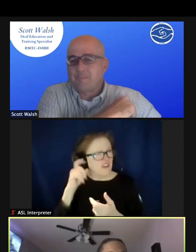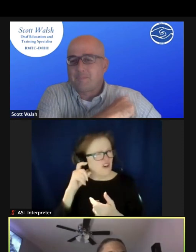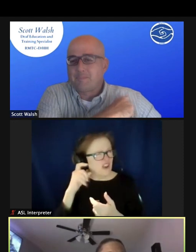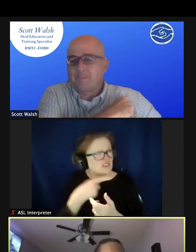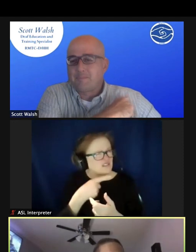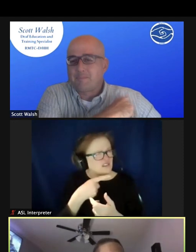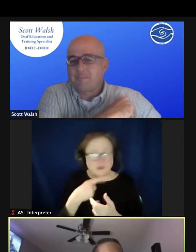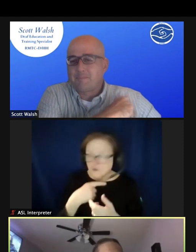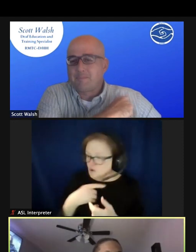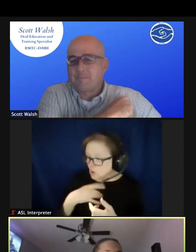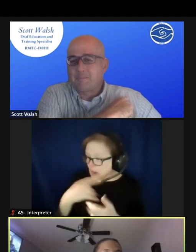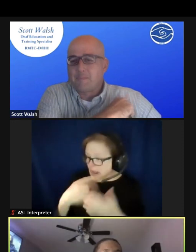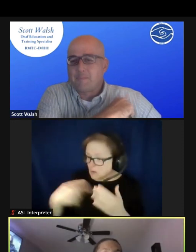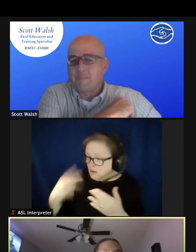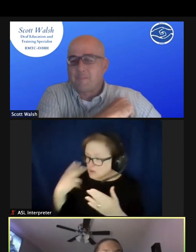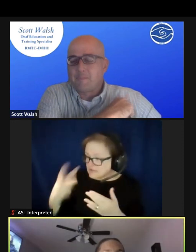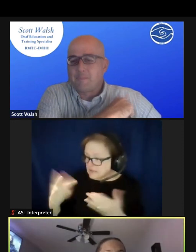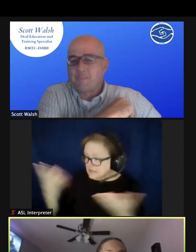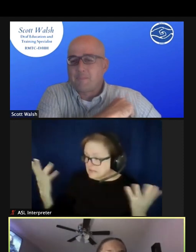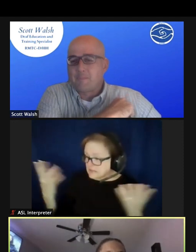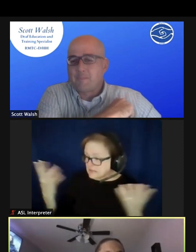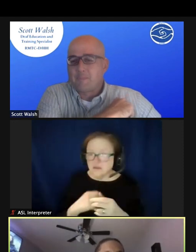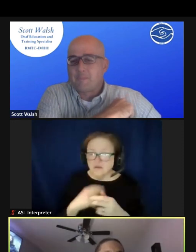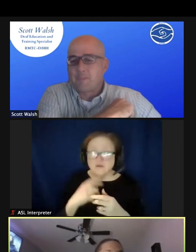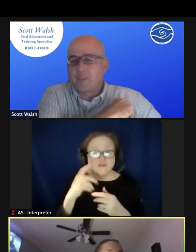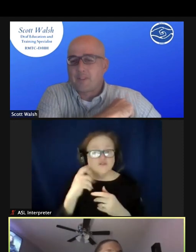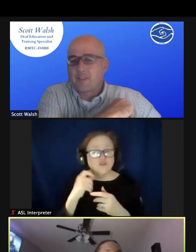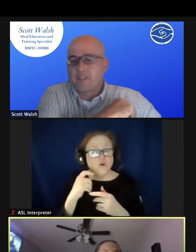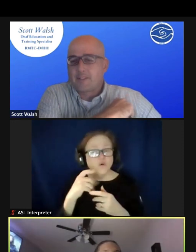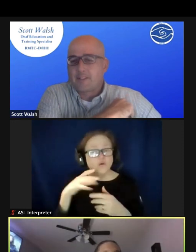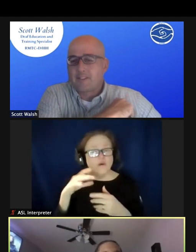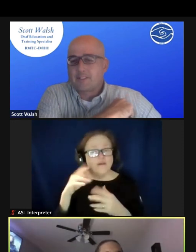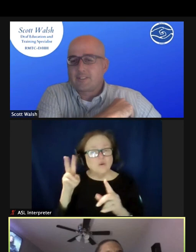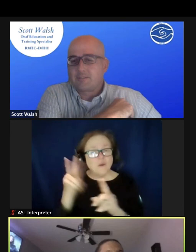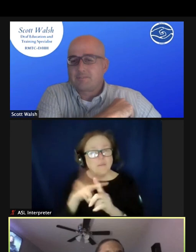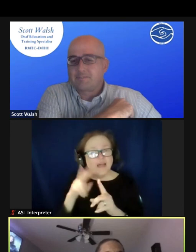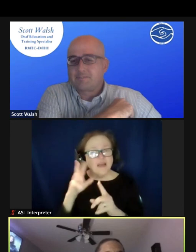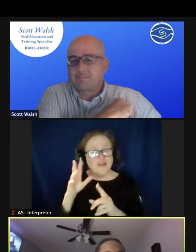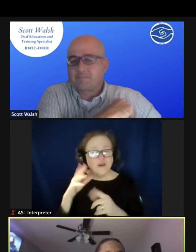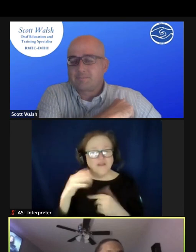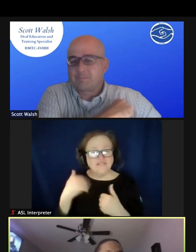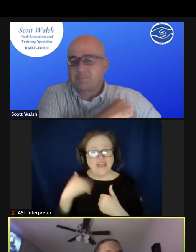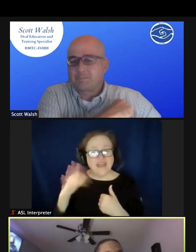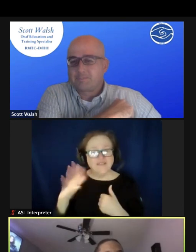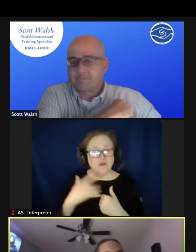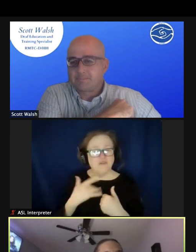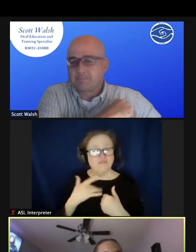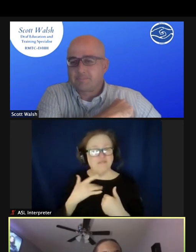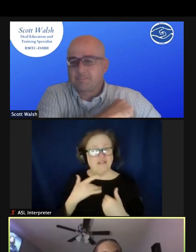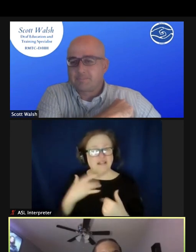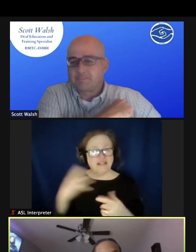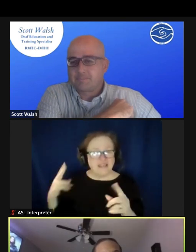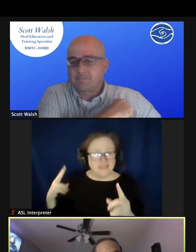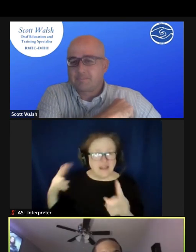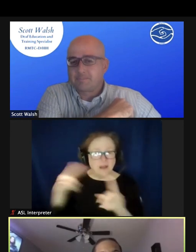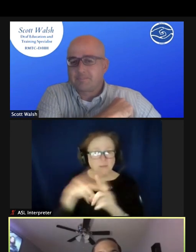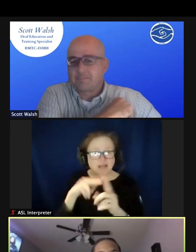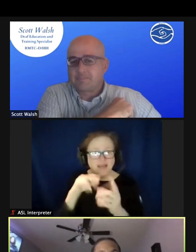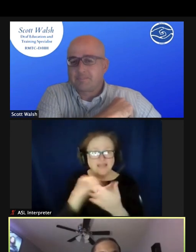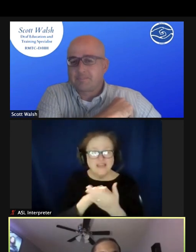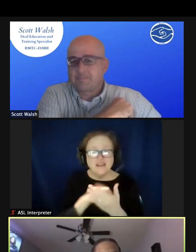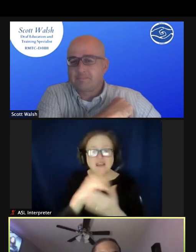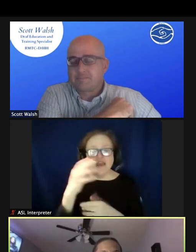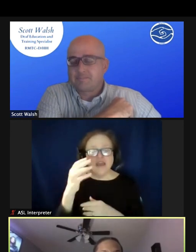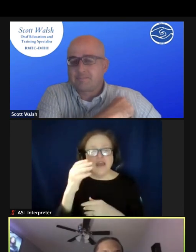own little twist and you got to apply that twist. Okay, so what? We're part of the deaf community.